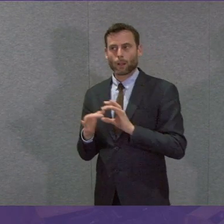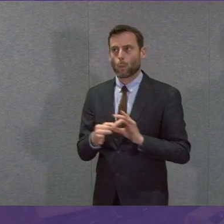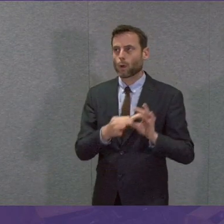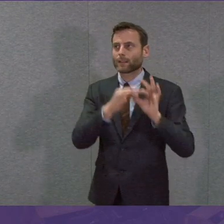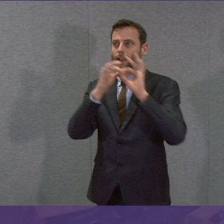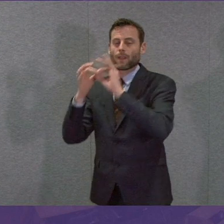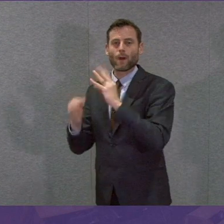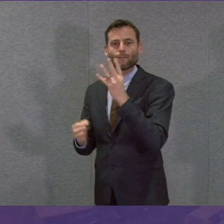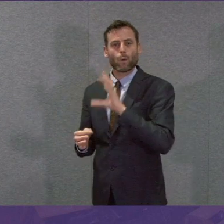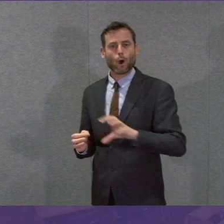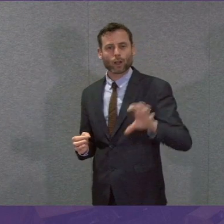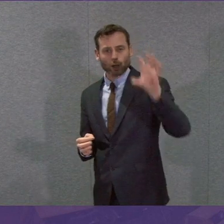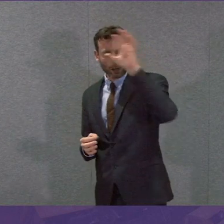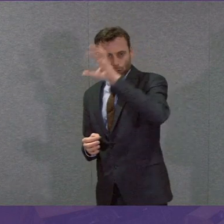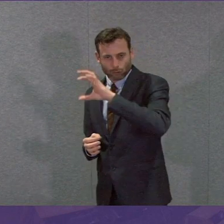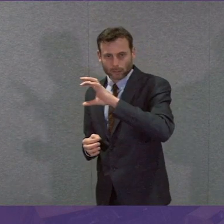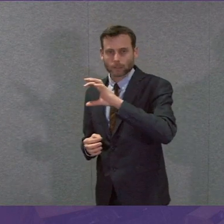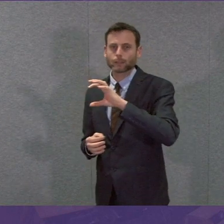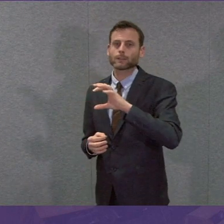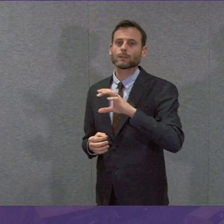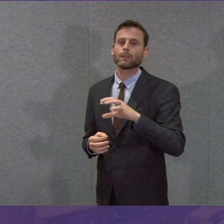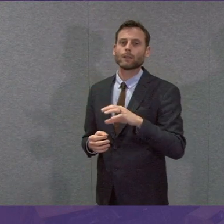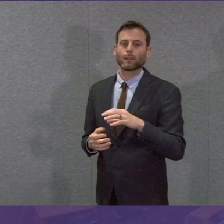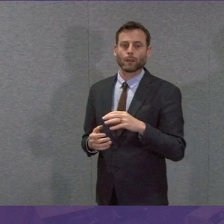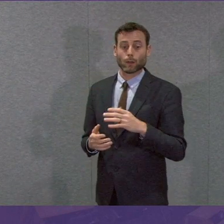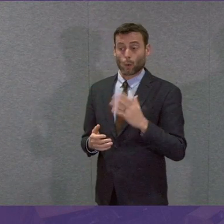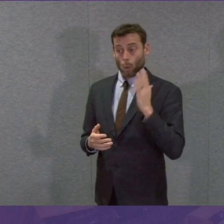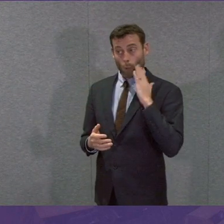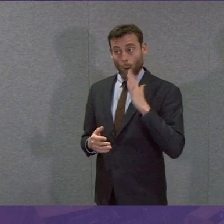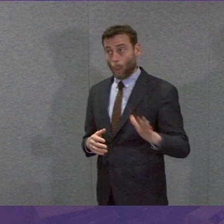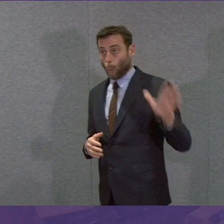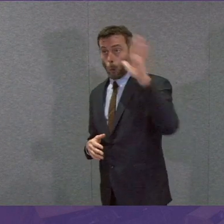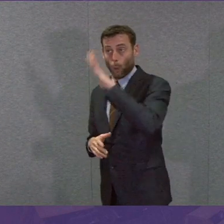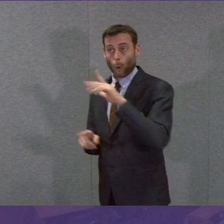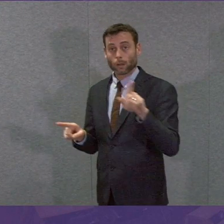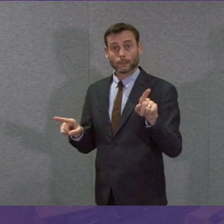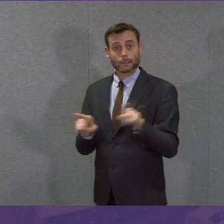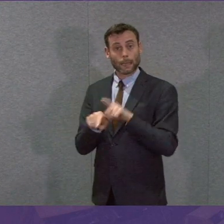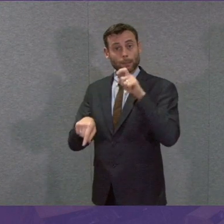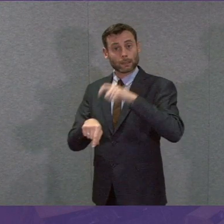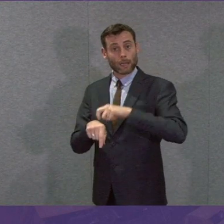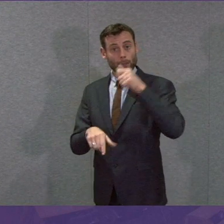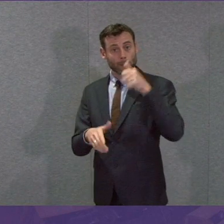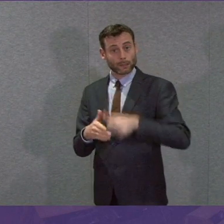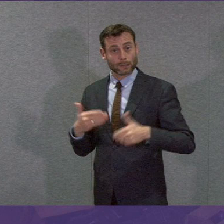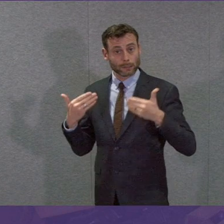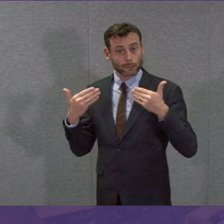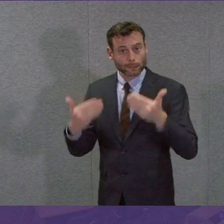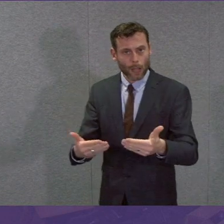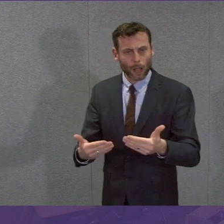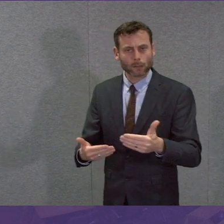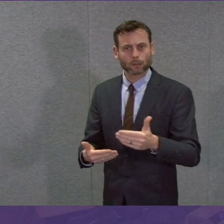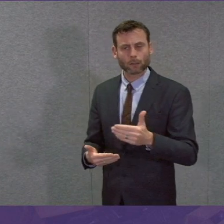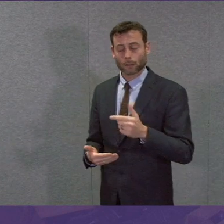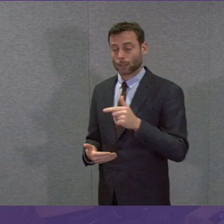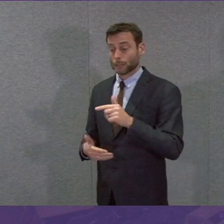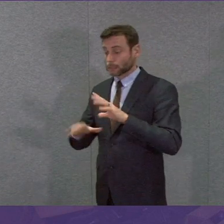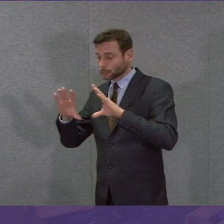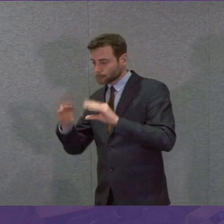you say anything about, will, for example, commencement all happen at the same time across the 4 countries? What about suspension? What about use of the